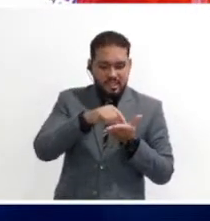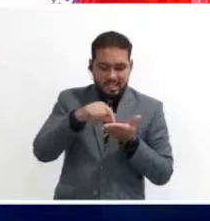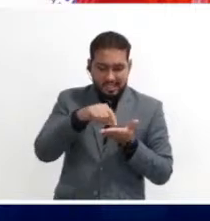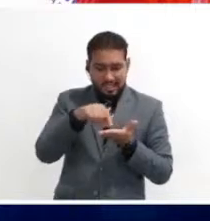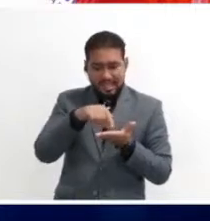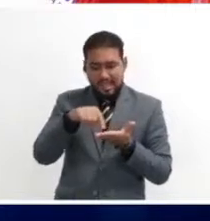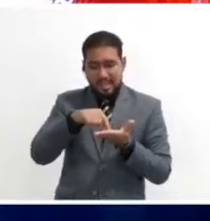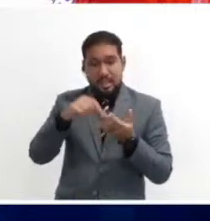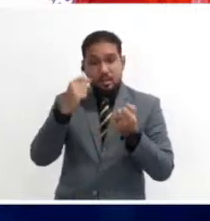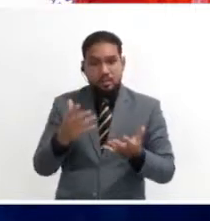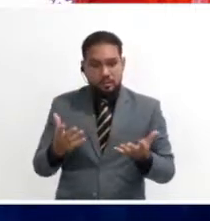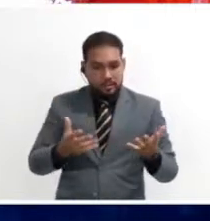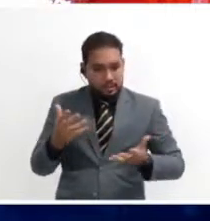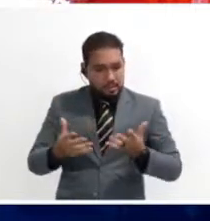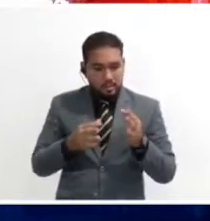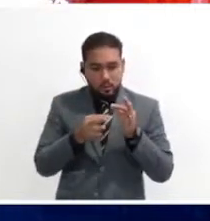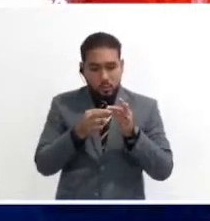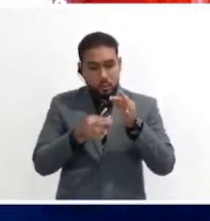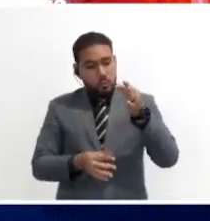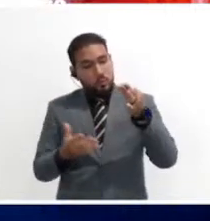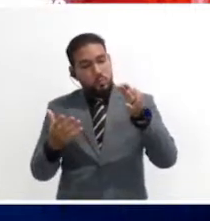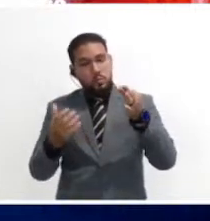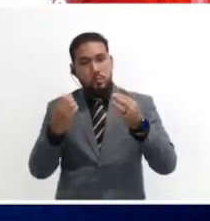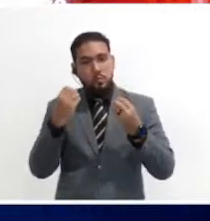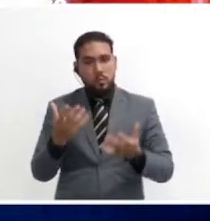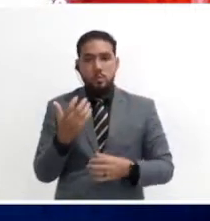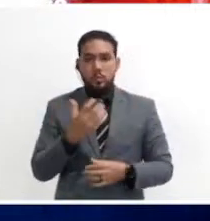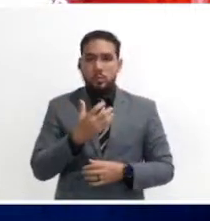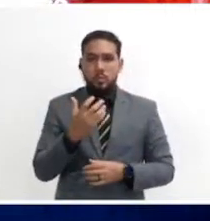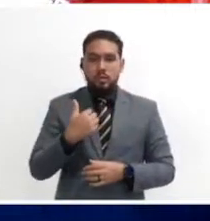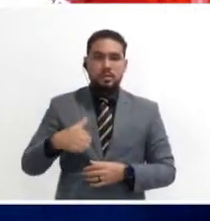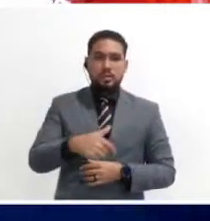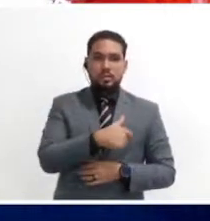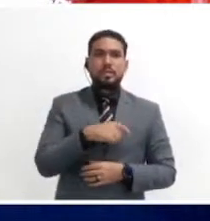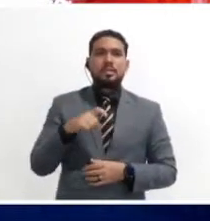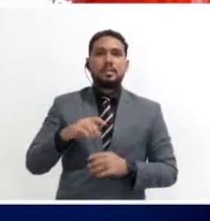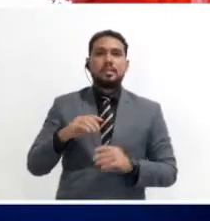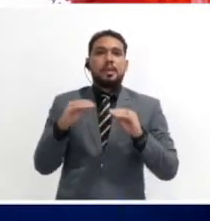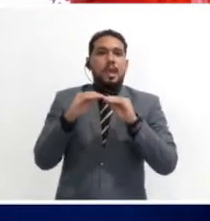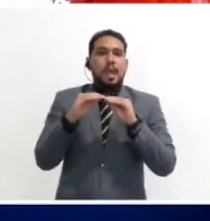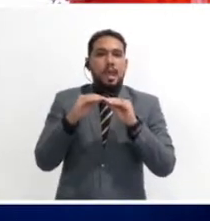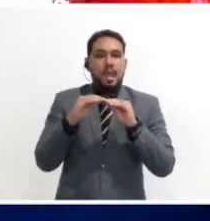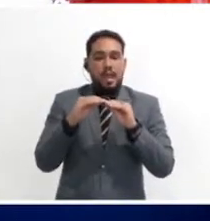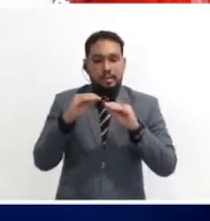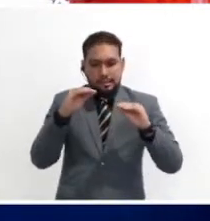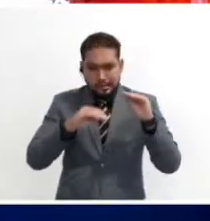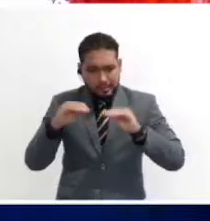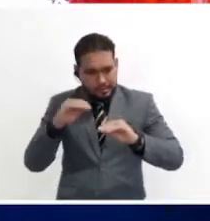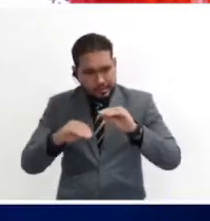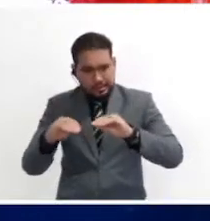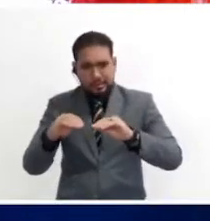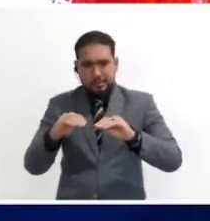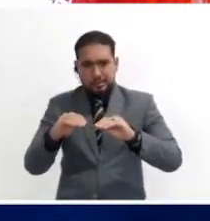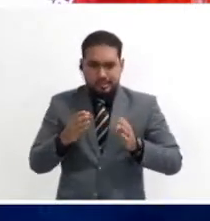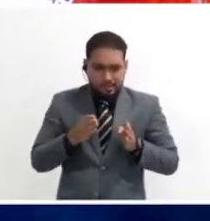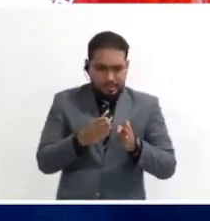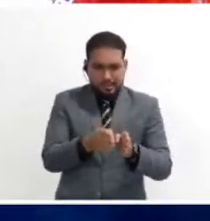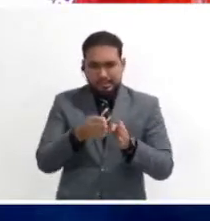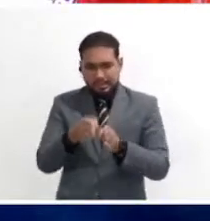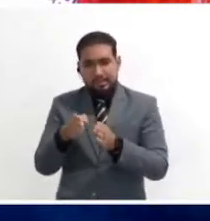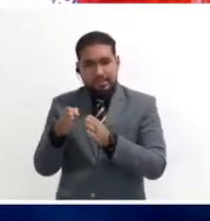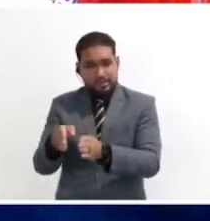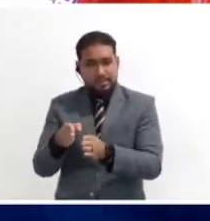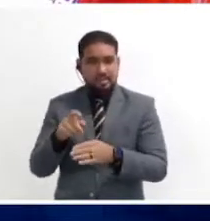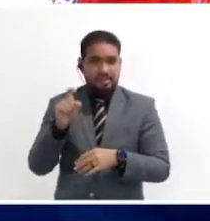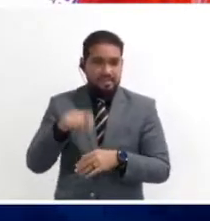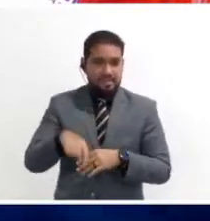I was saying before, that we need to grind the wafers very thin so that we can package them. And this is the reason why